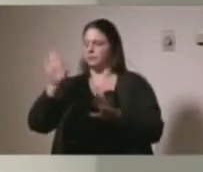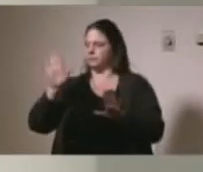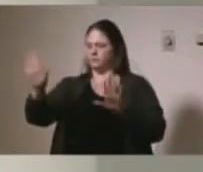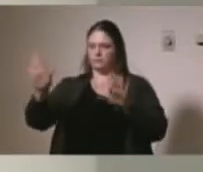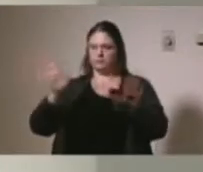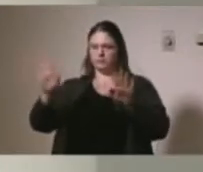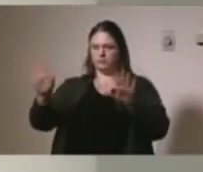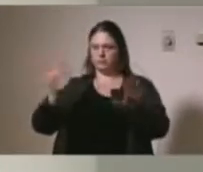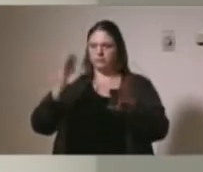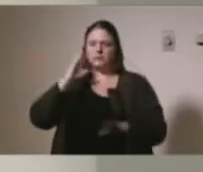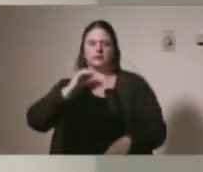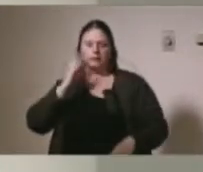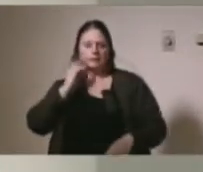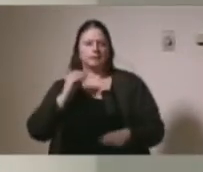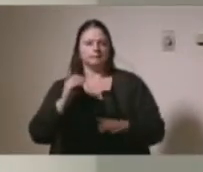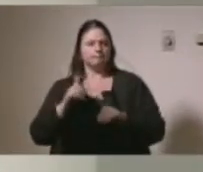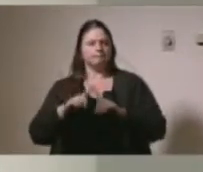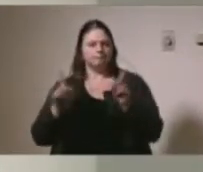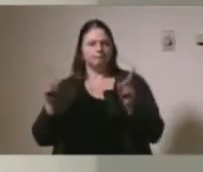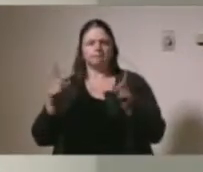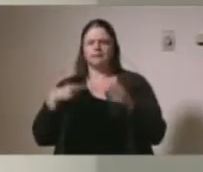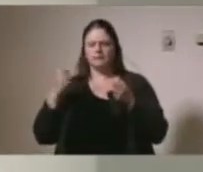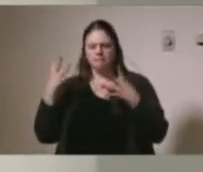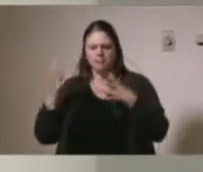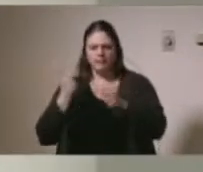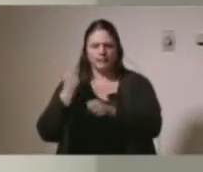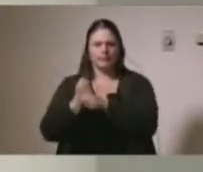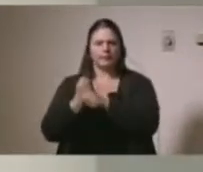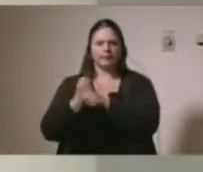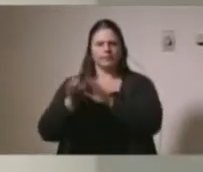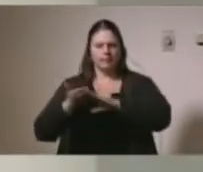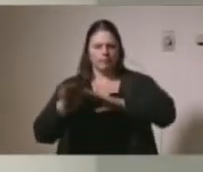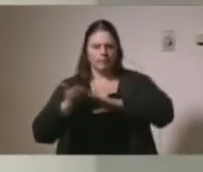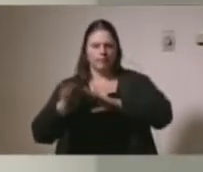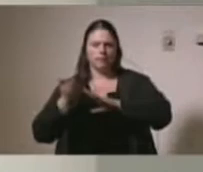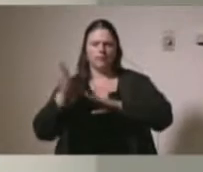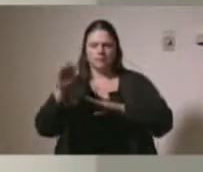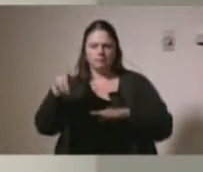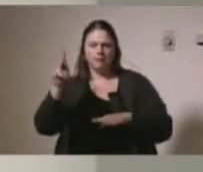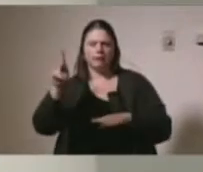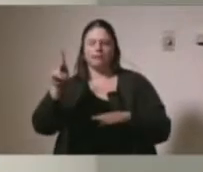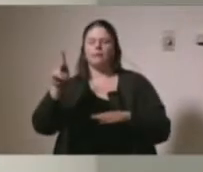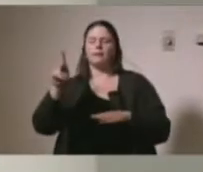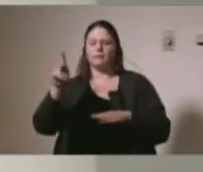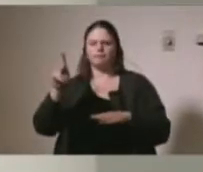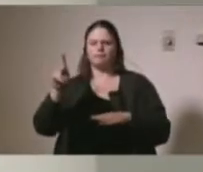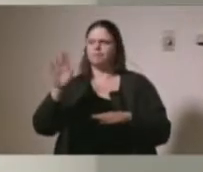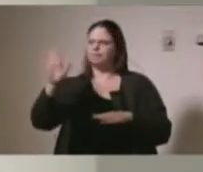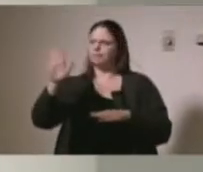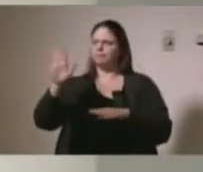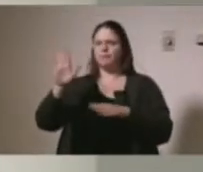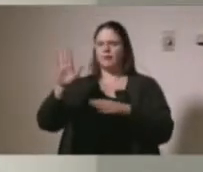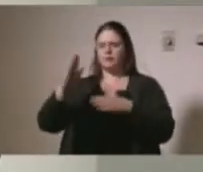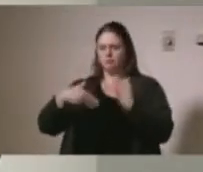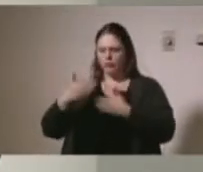because it had been running for years, so their struggle to set it up was different.